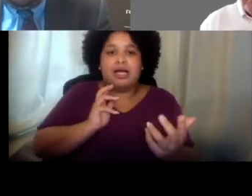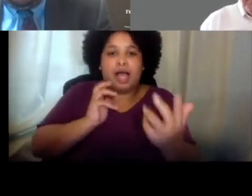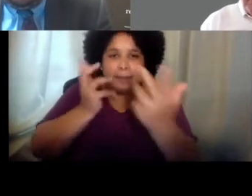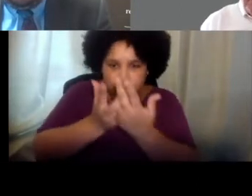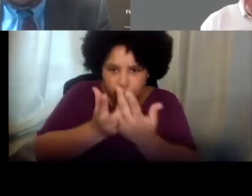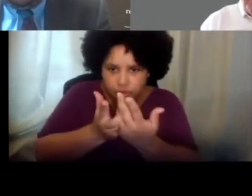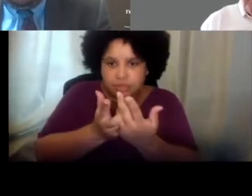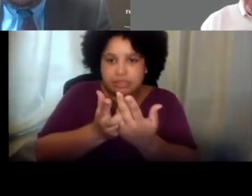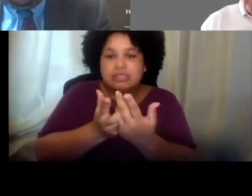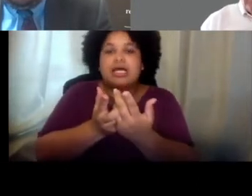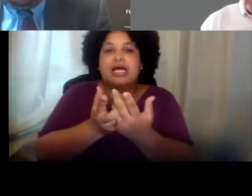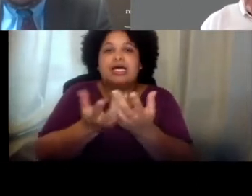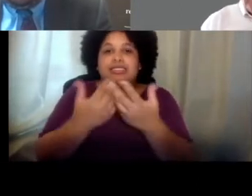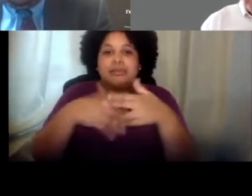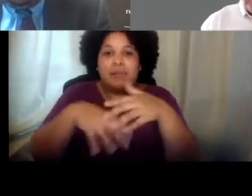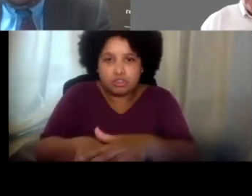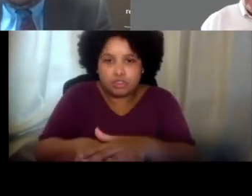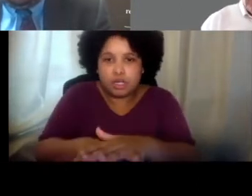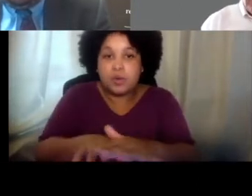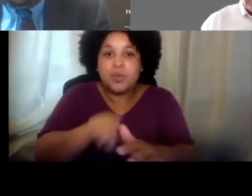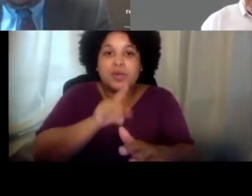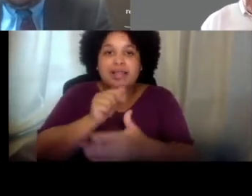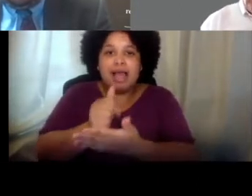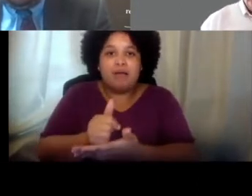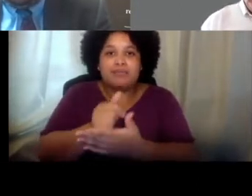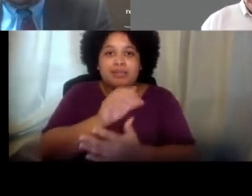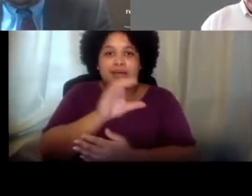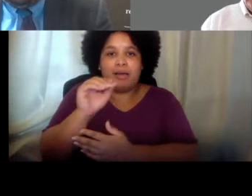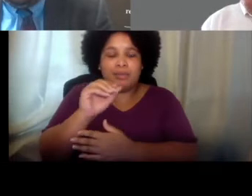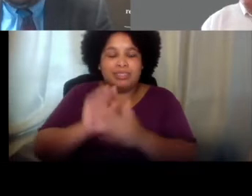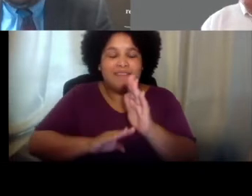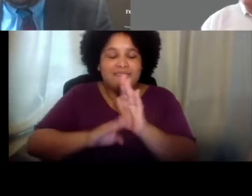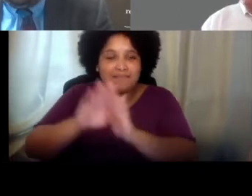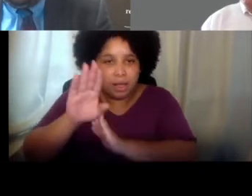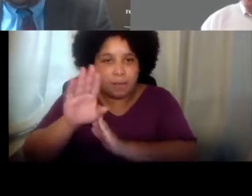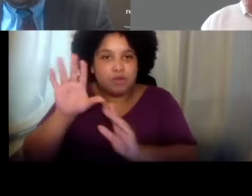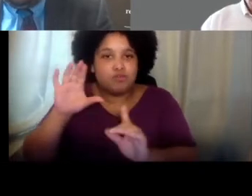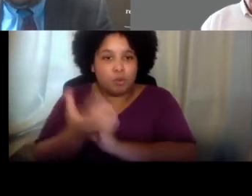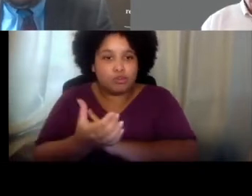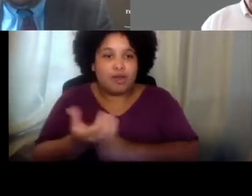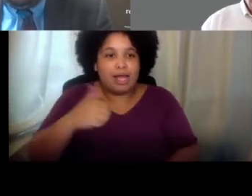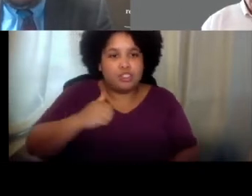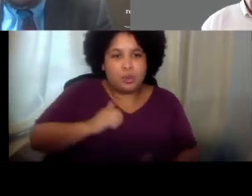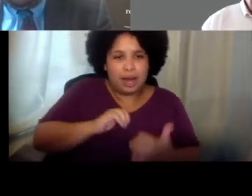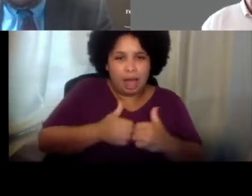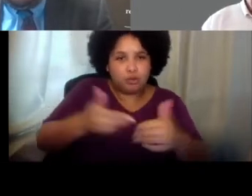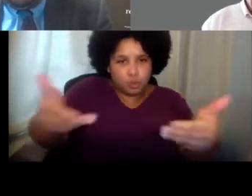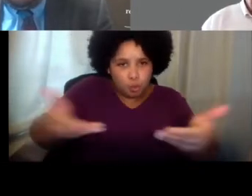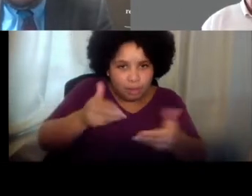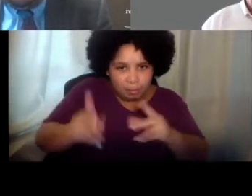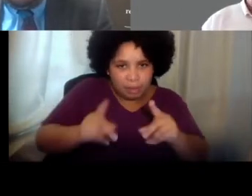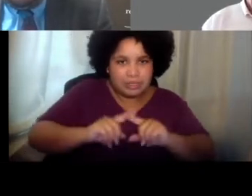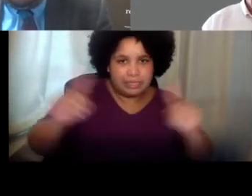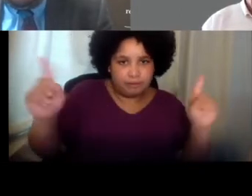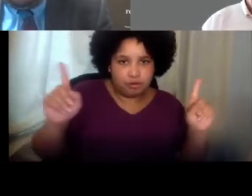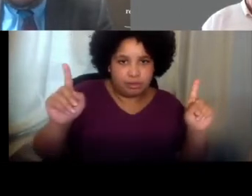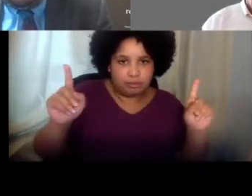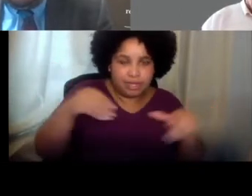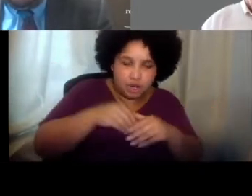helps the company create a culture that works. With attitude is, how do you welcome people who are different at your